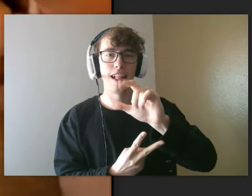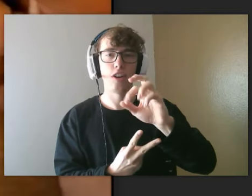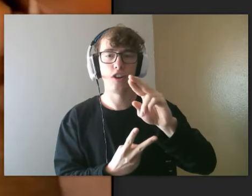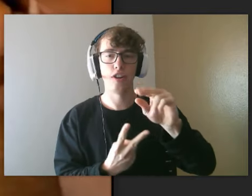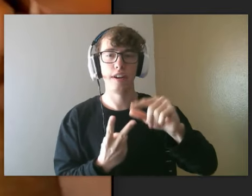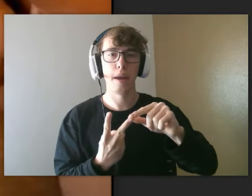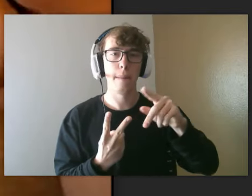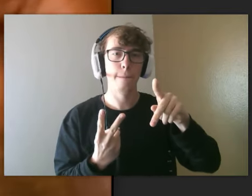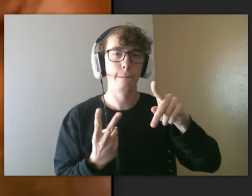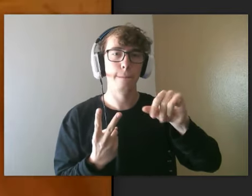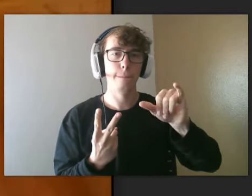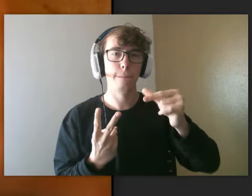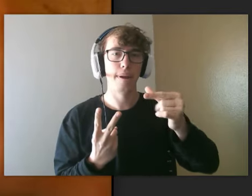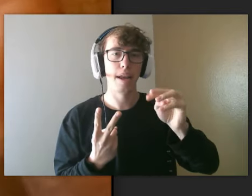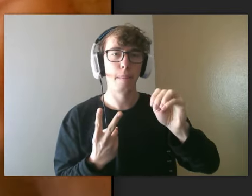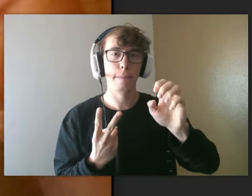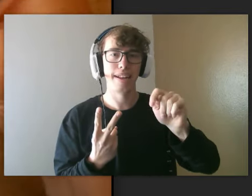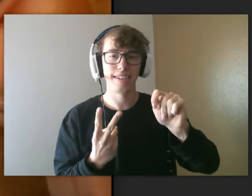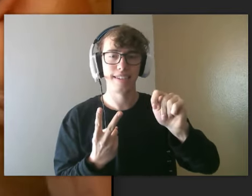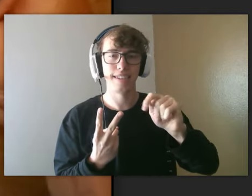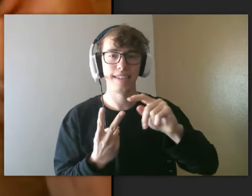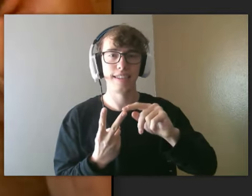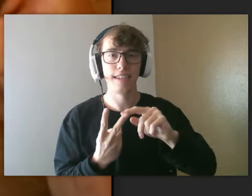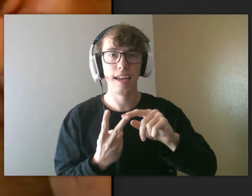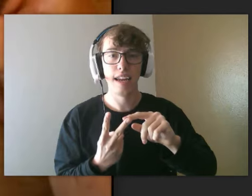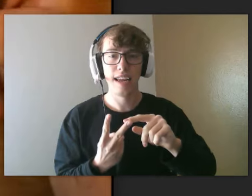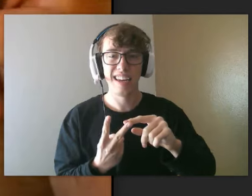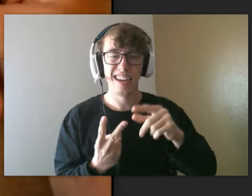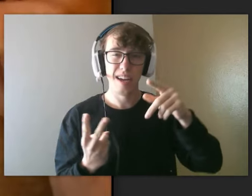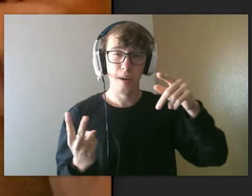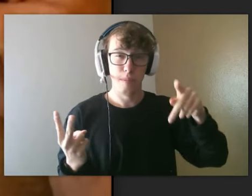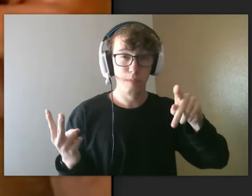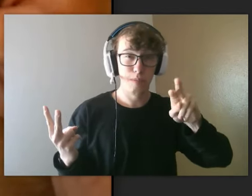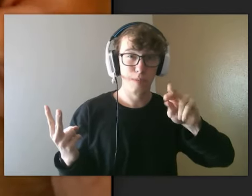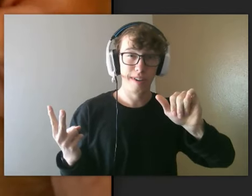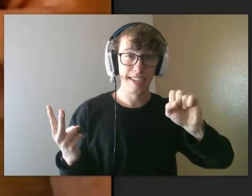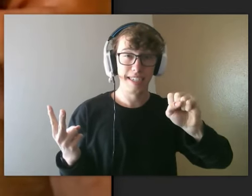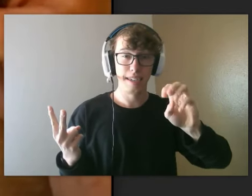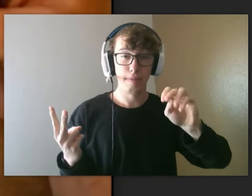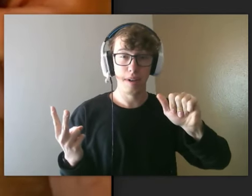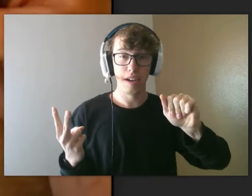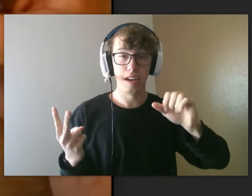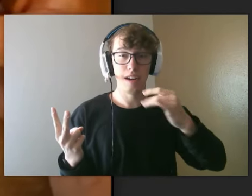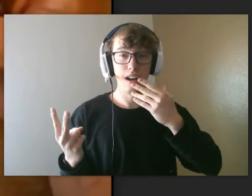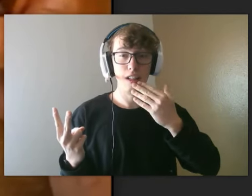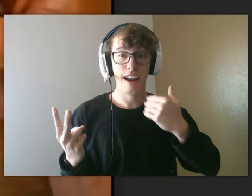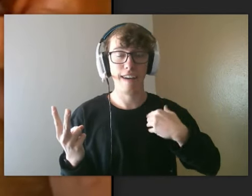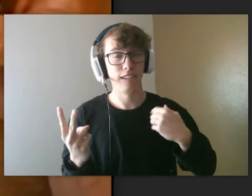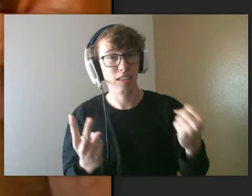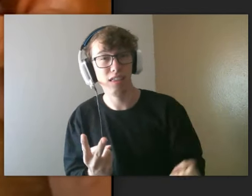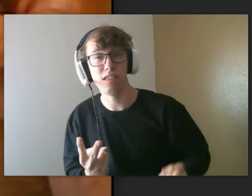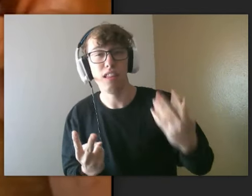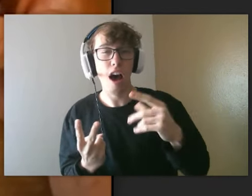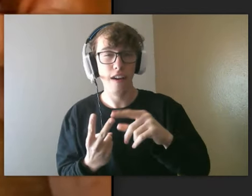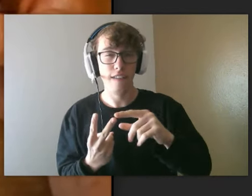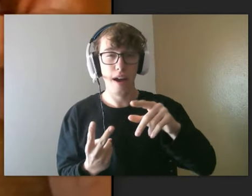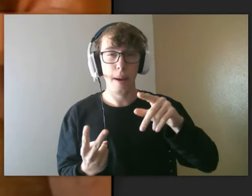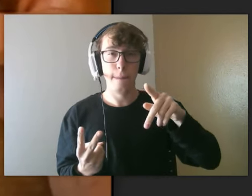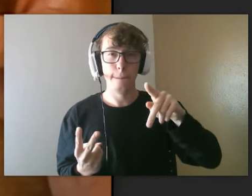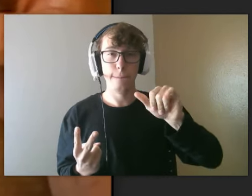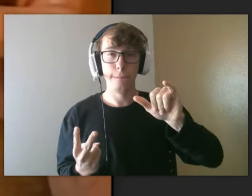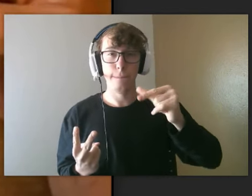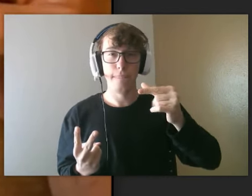pigment. Prismacolors have like the most pigment ratio compared to